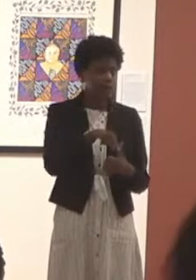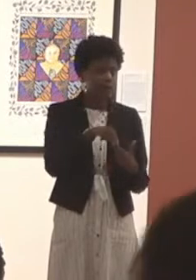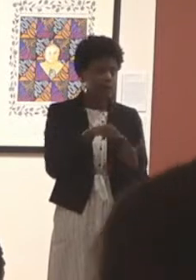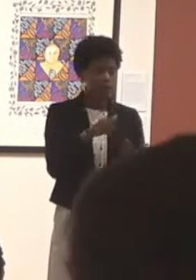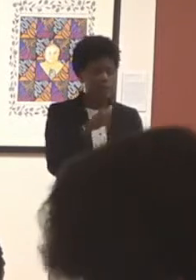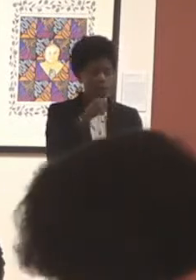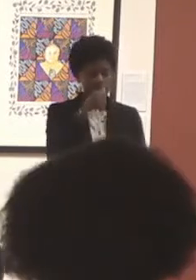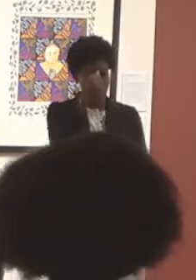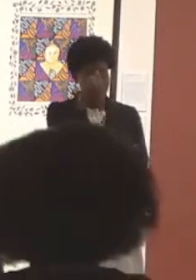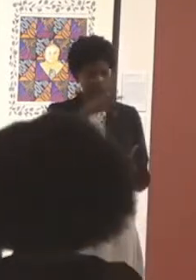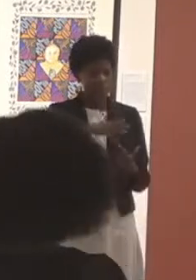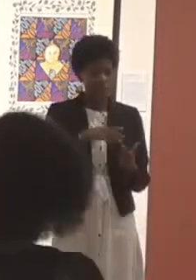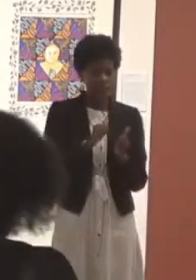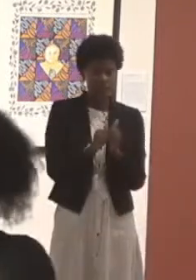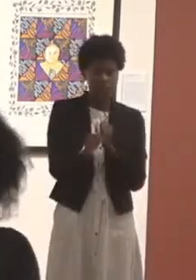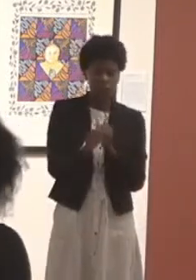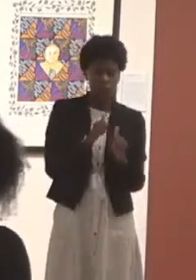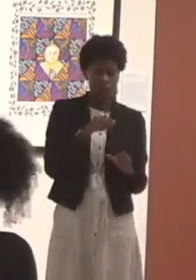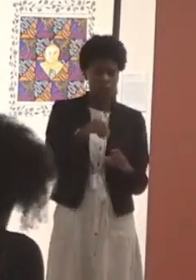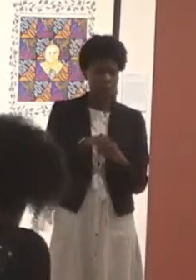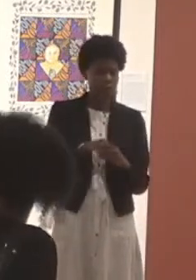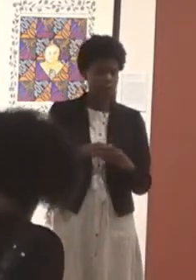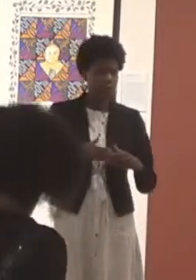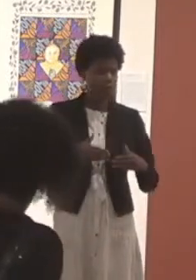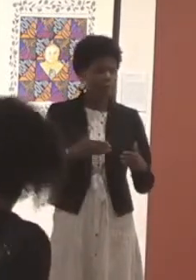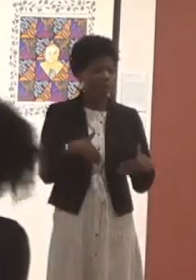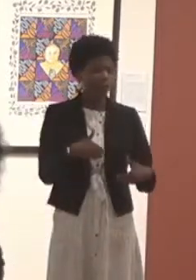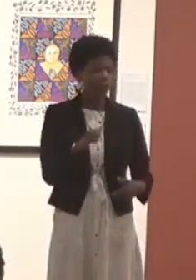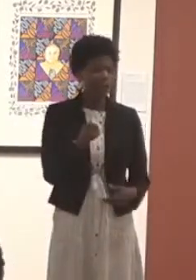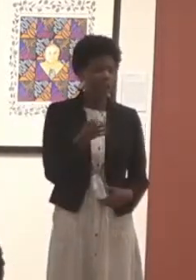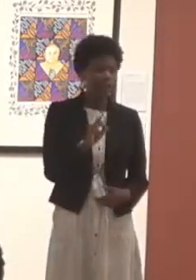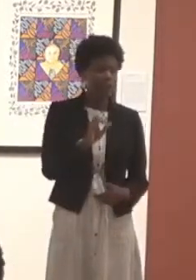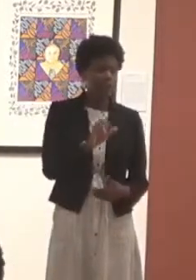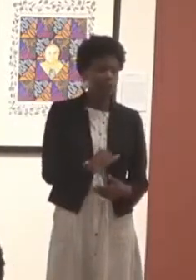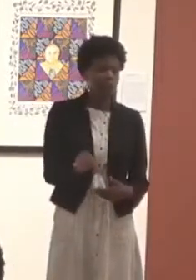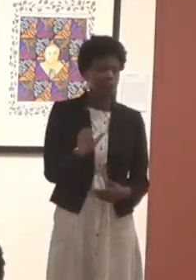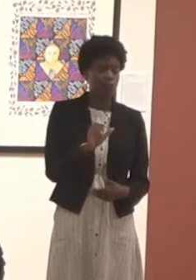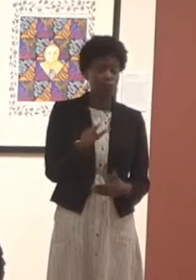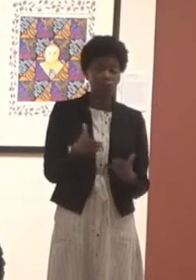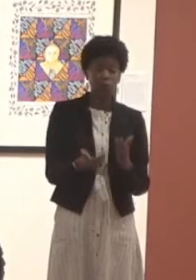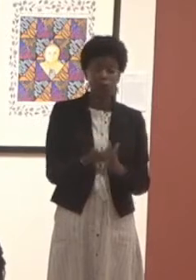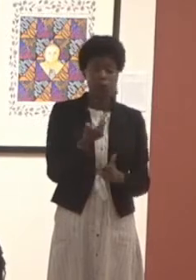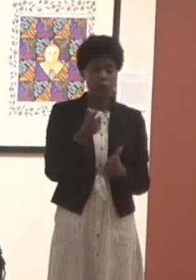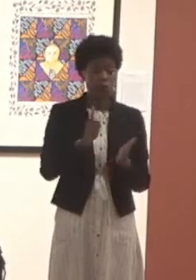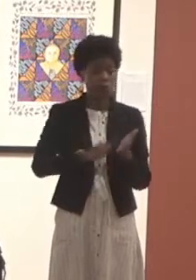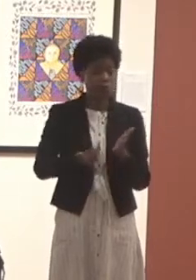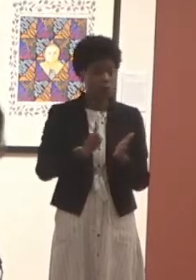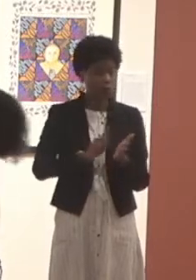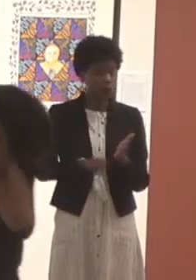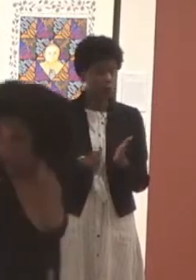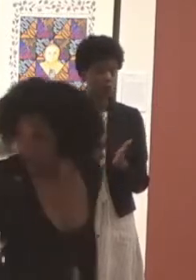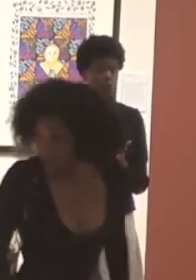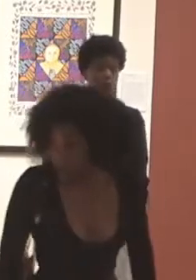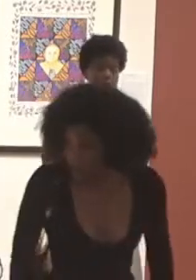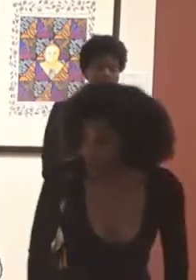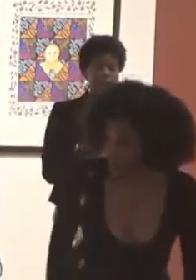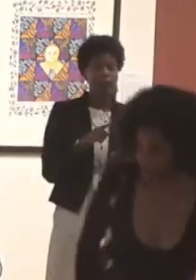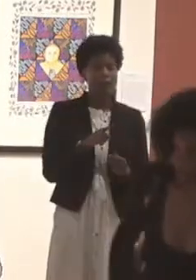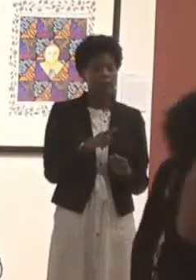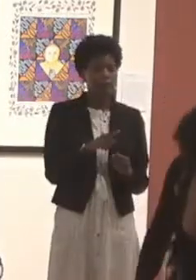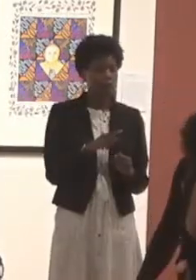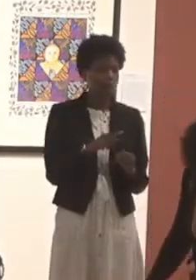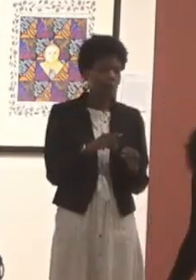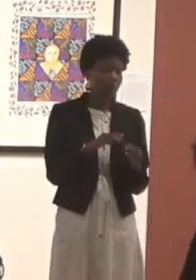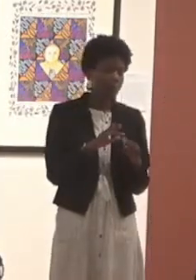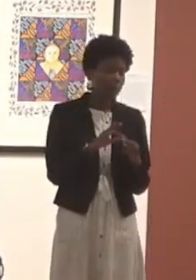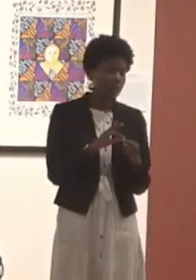sport in the late 19th century. This new research has been sorted by the Mellon Bruce Senior Visiting Fellowship